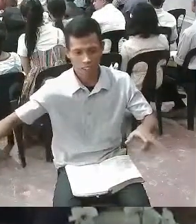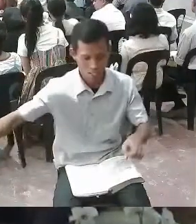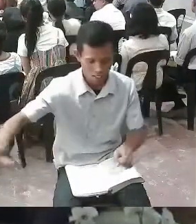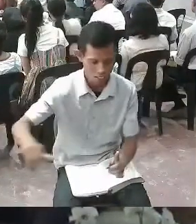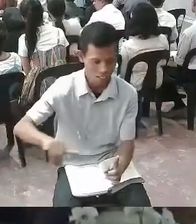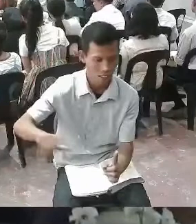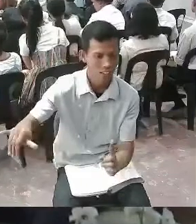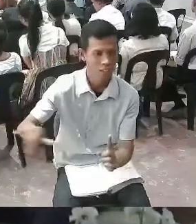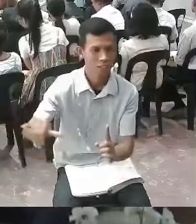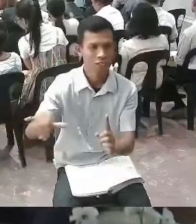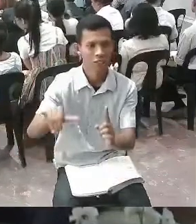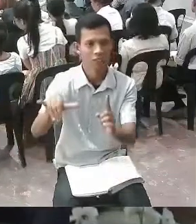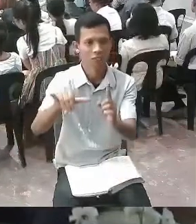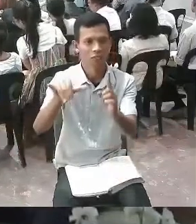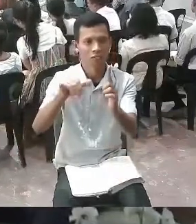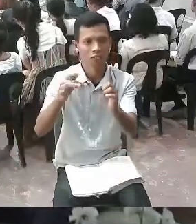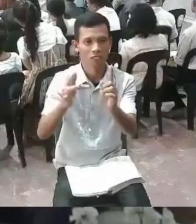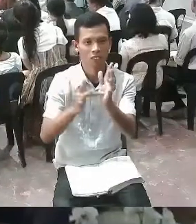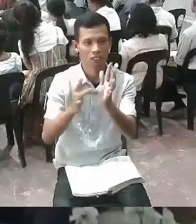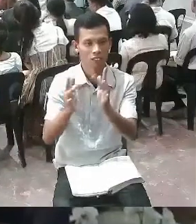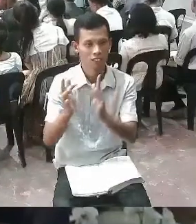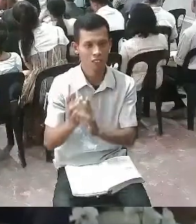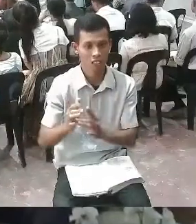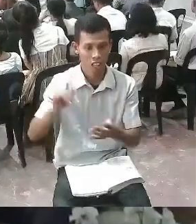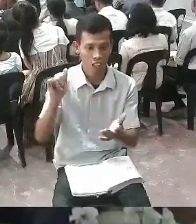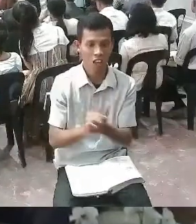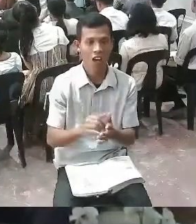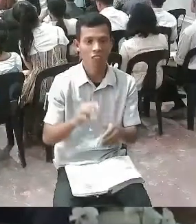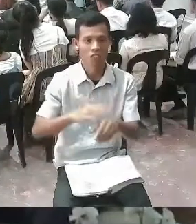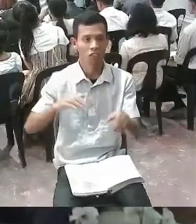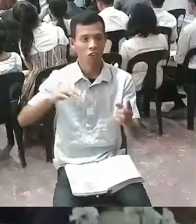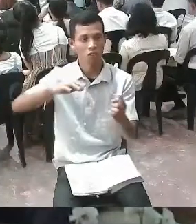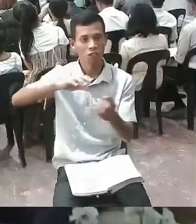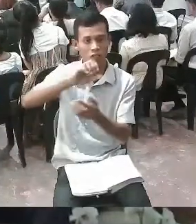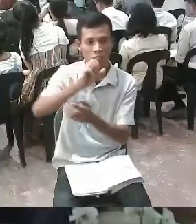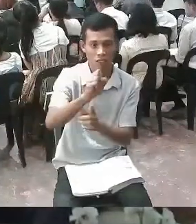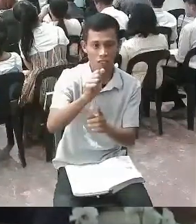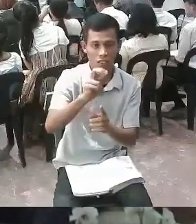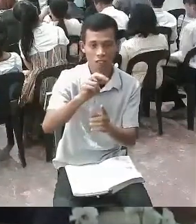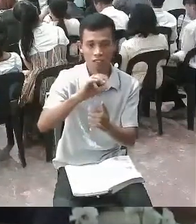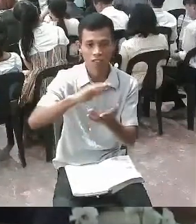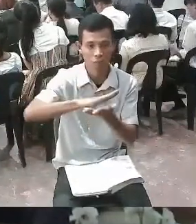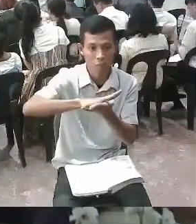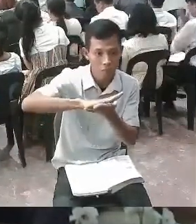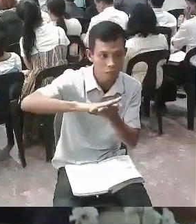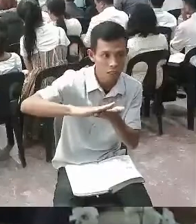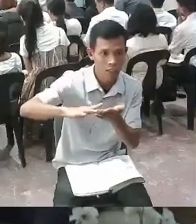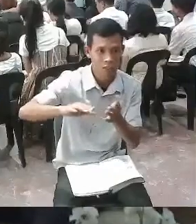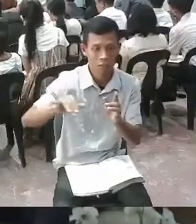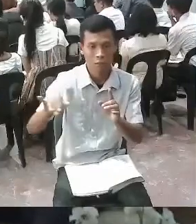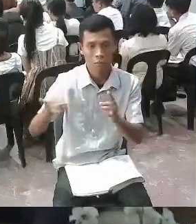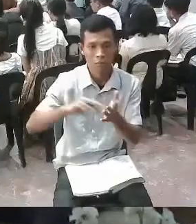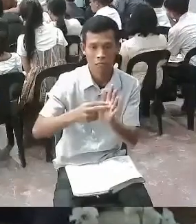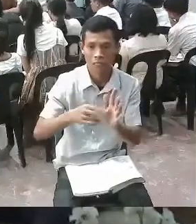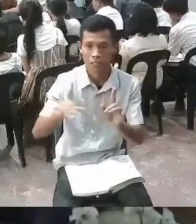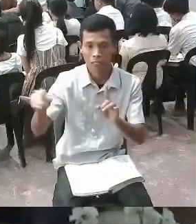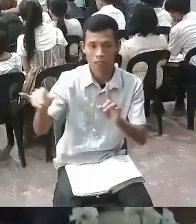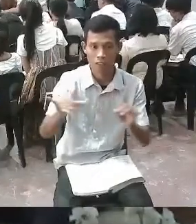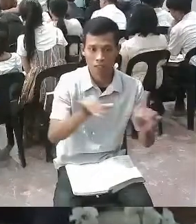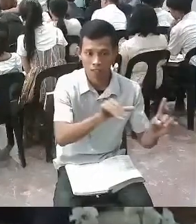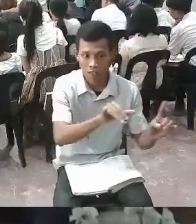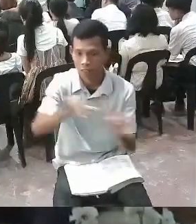That's called sanctification. He's making us like His Son